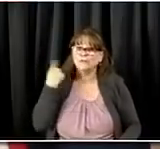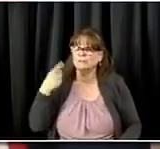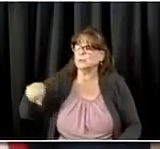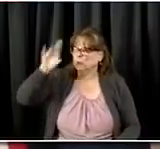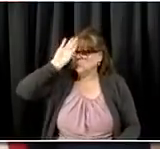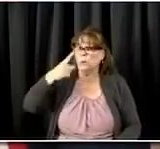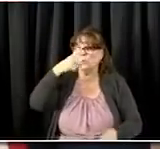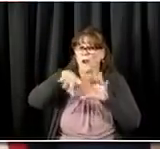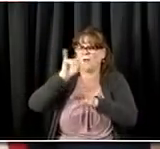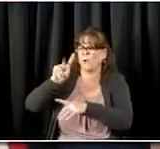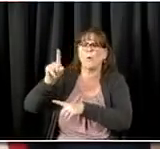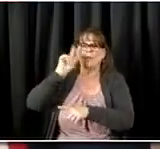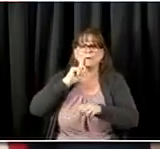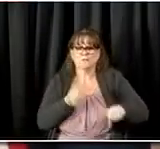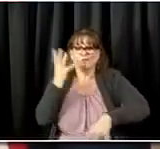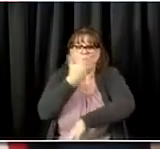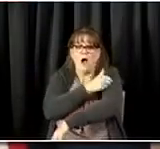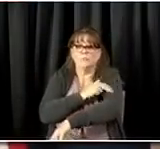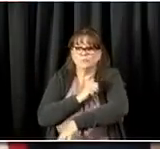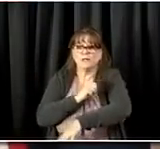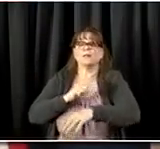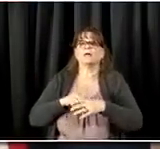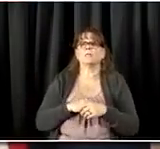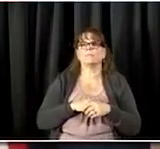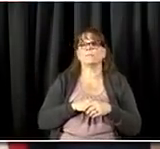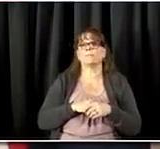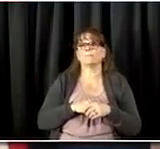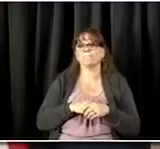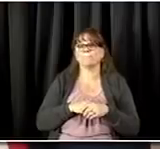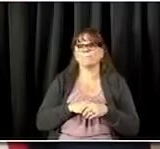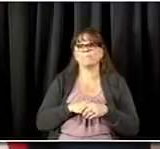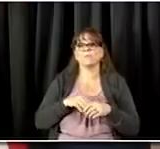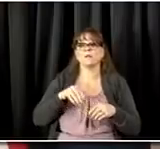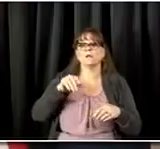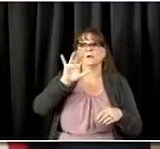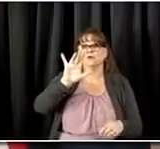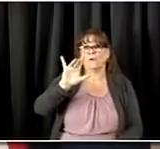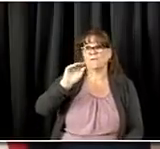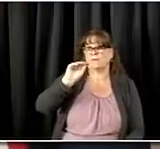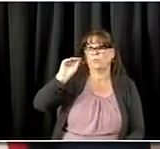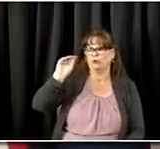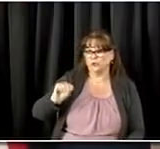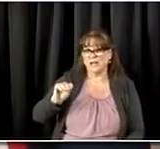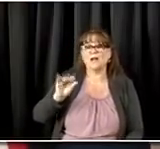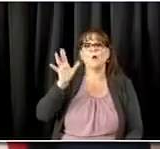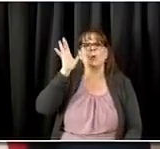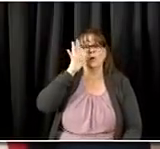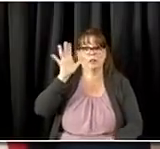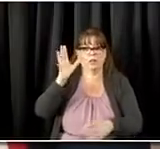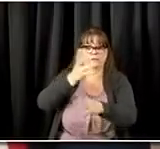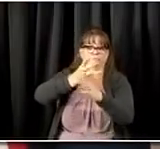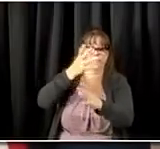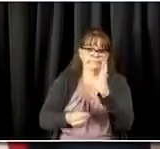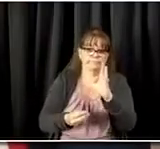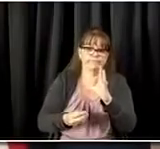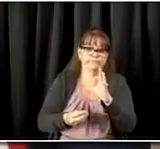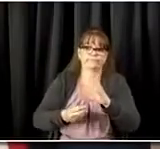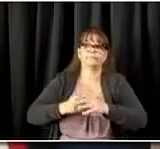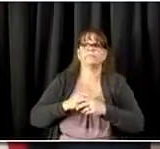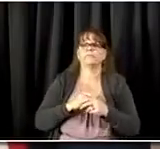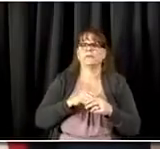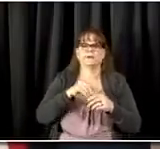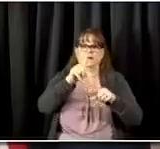it, but a higher percentage of people in their 70s and 80s don't make it than the overall 5%. So that is also dependent on age. It's not